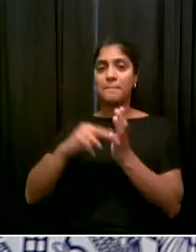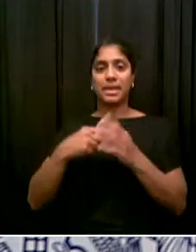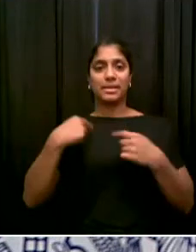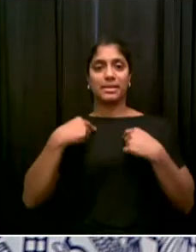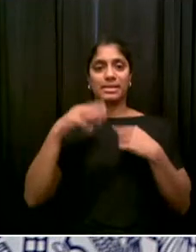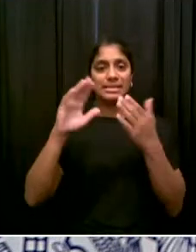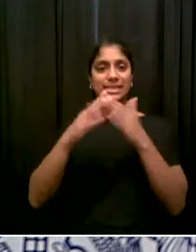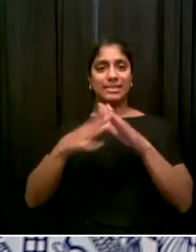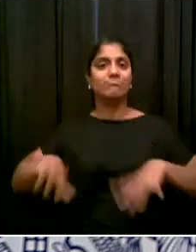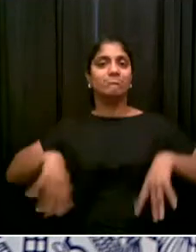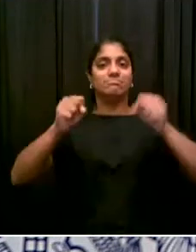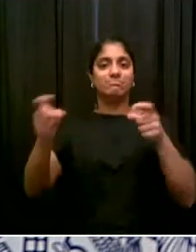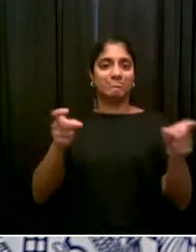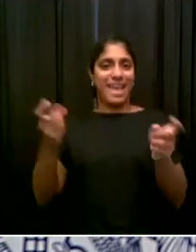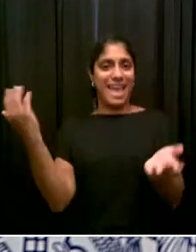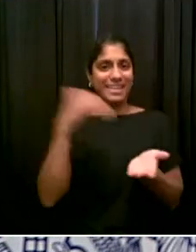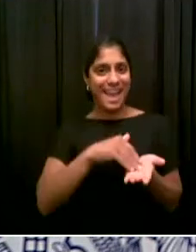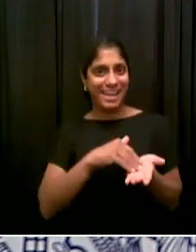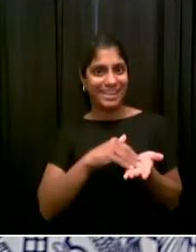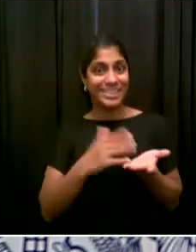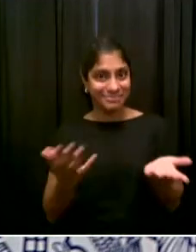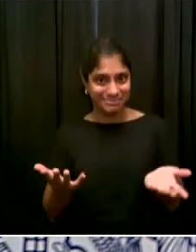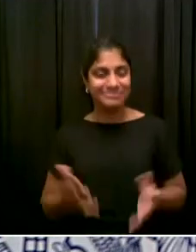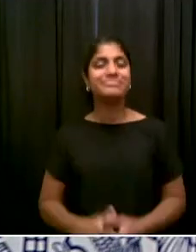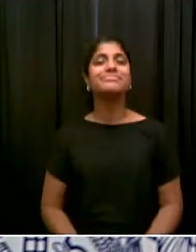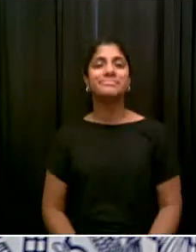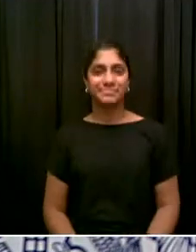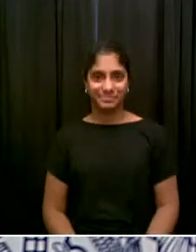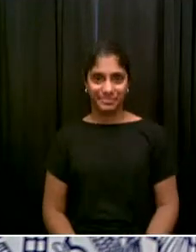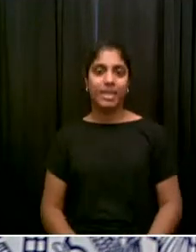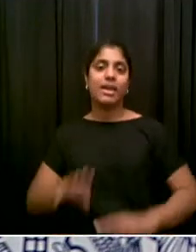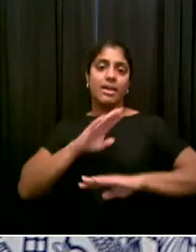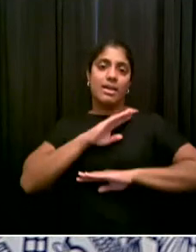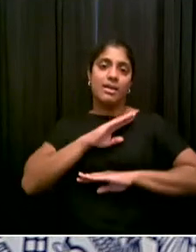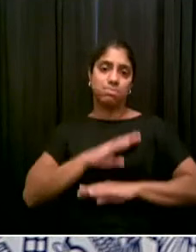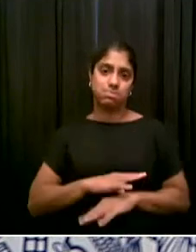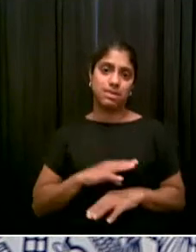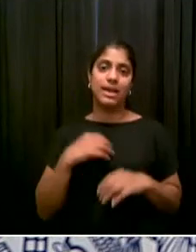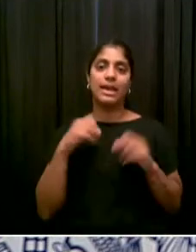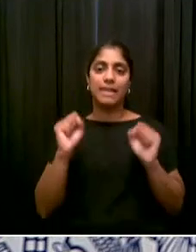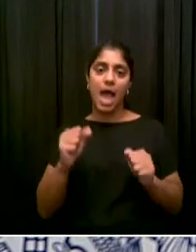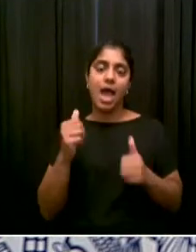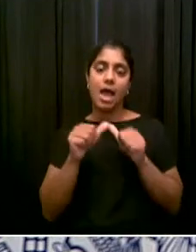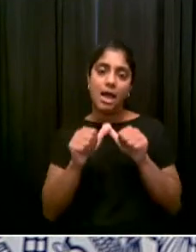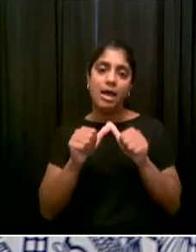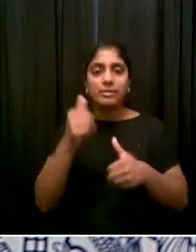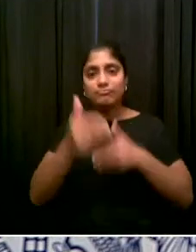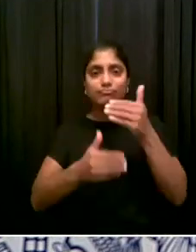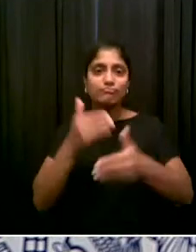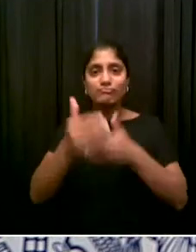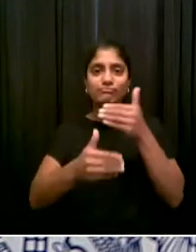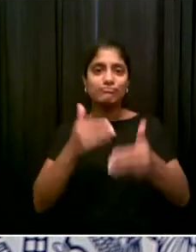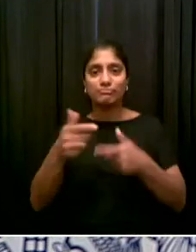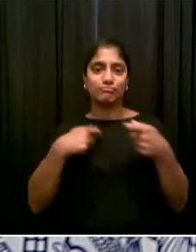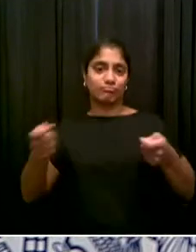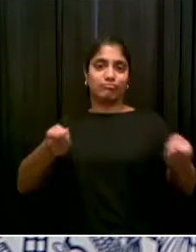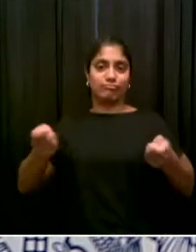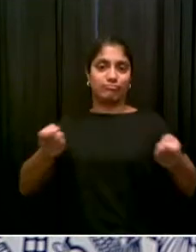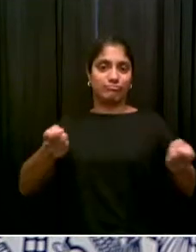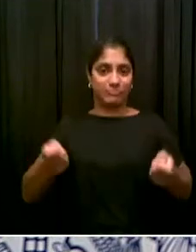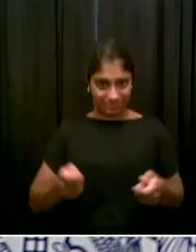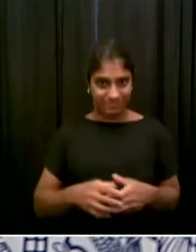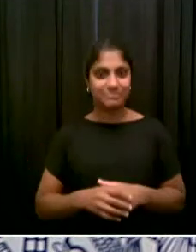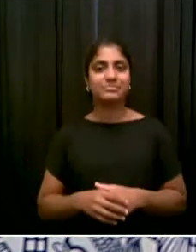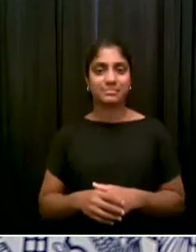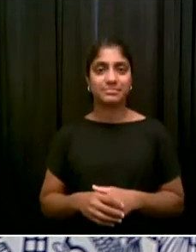you to all my colleagues in local government, all the county executives, all the mayors, again, Democrat and Republican both, who stood shoulder to shoulder to